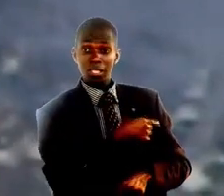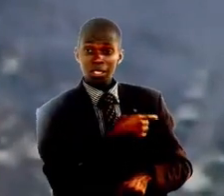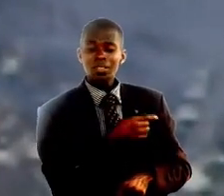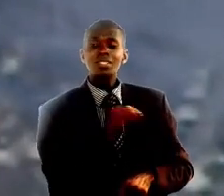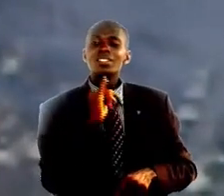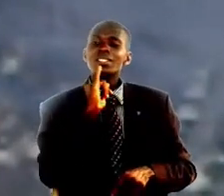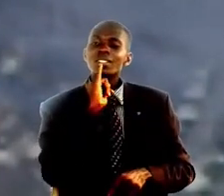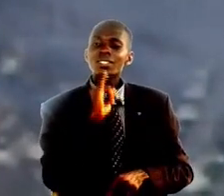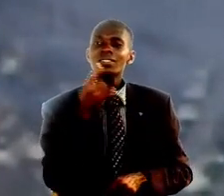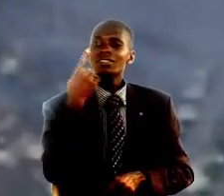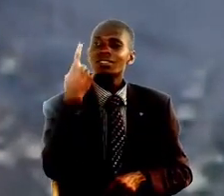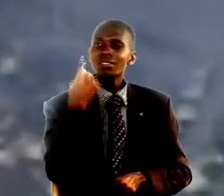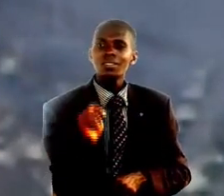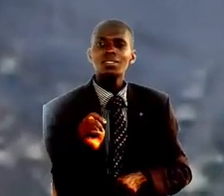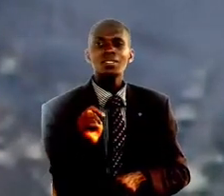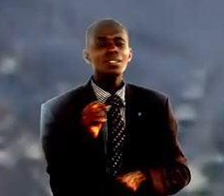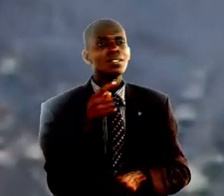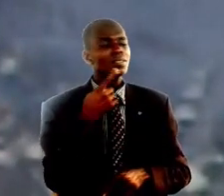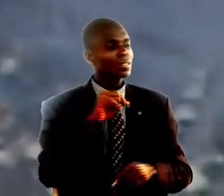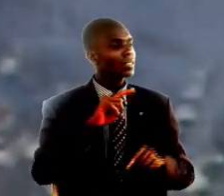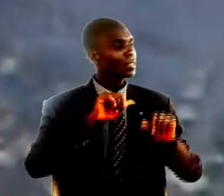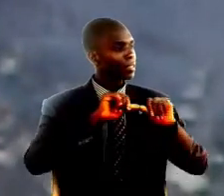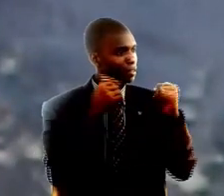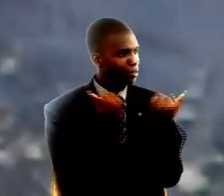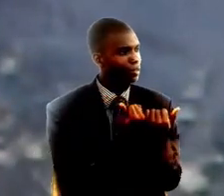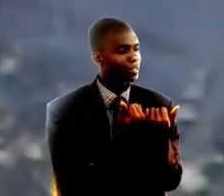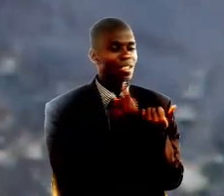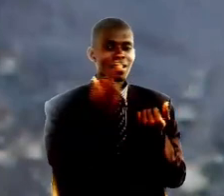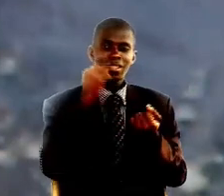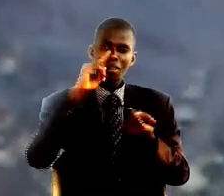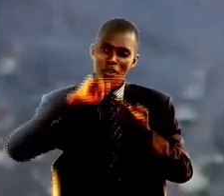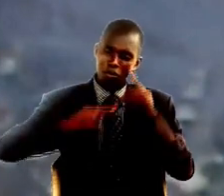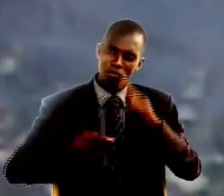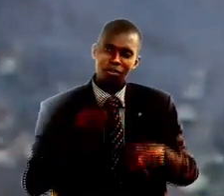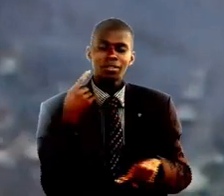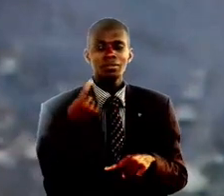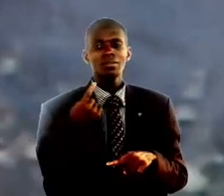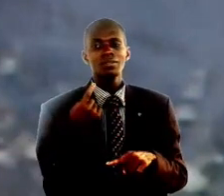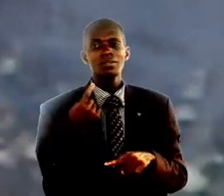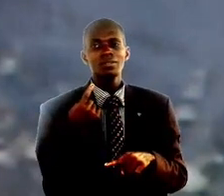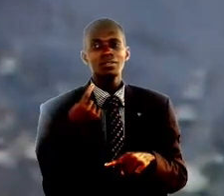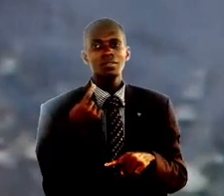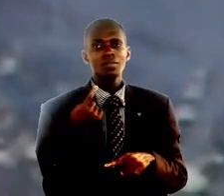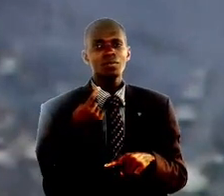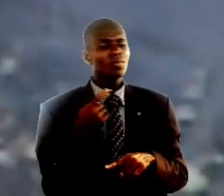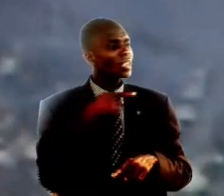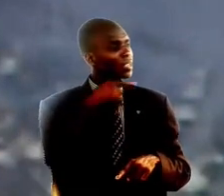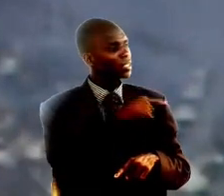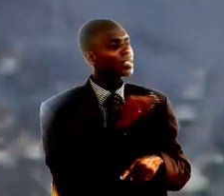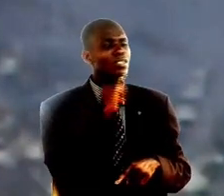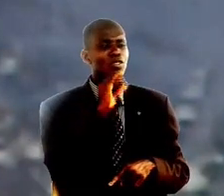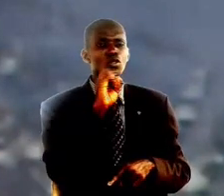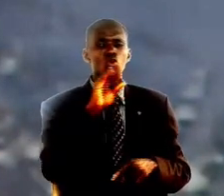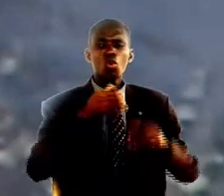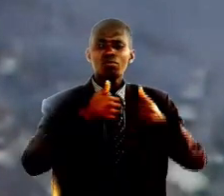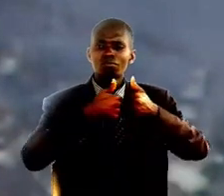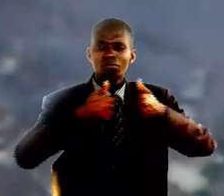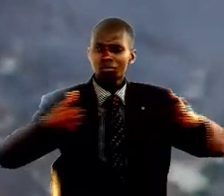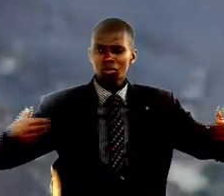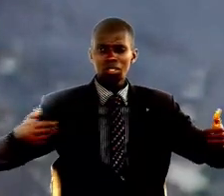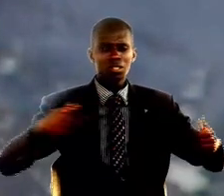is the associate. The associate is so separate, is